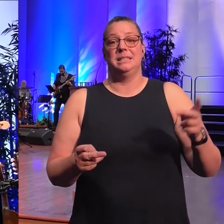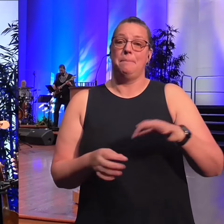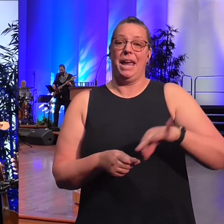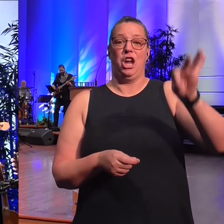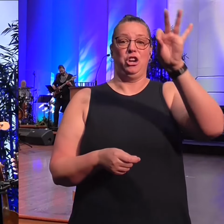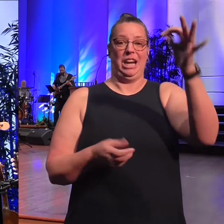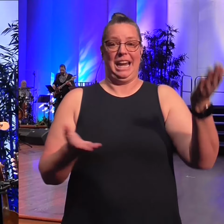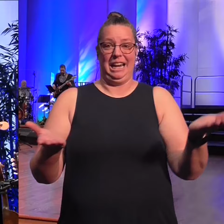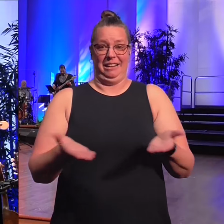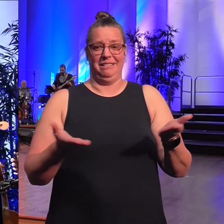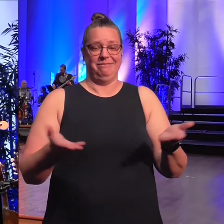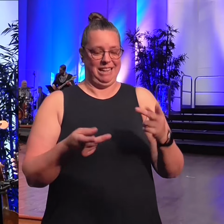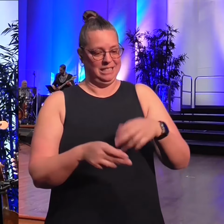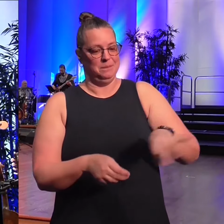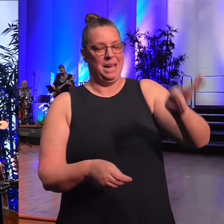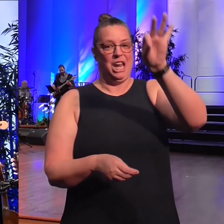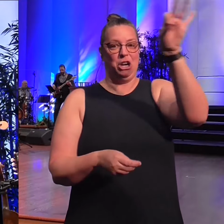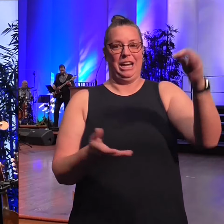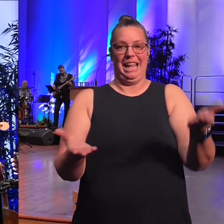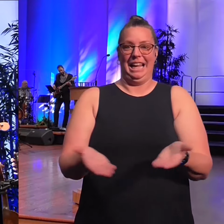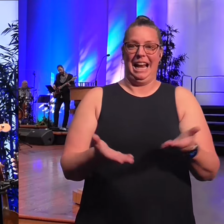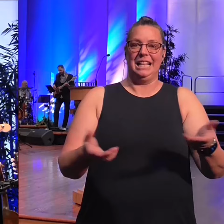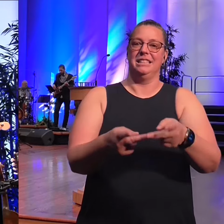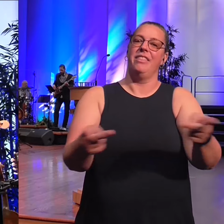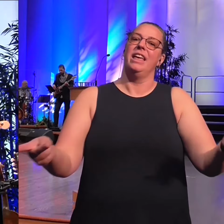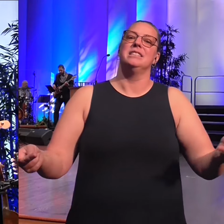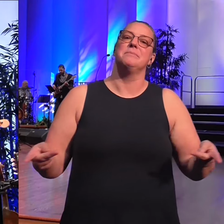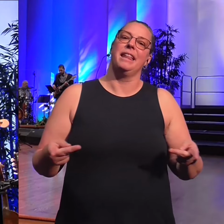is in this, Spirit is in this